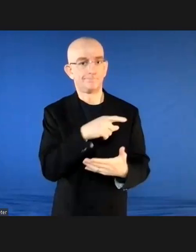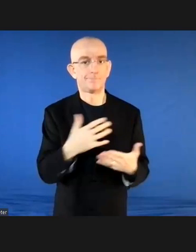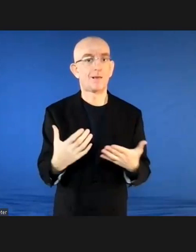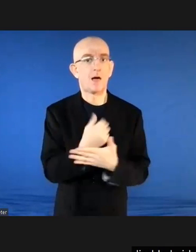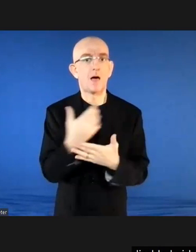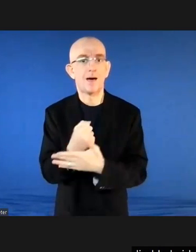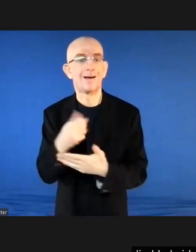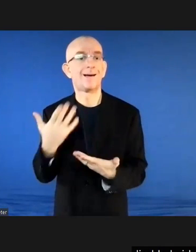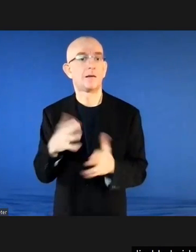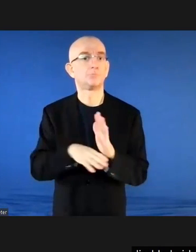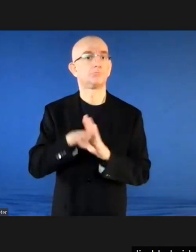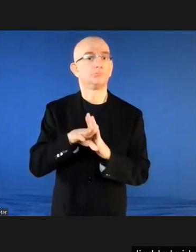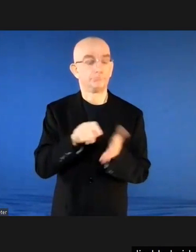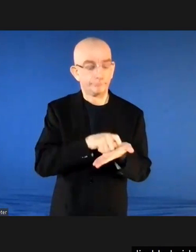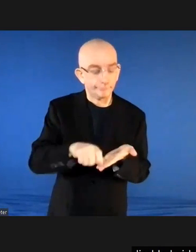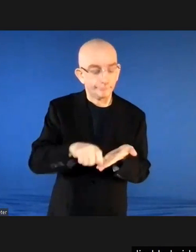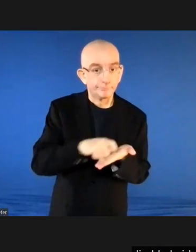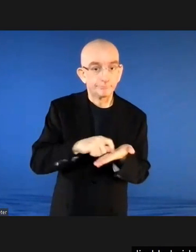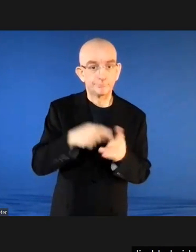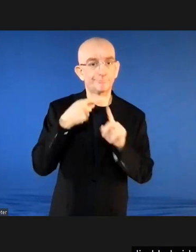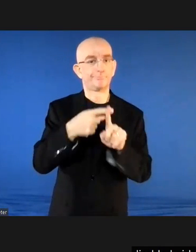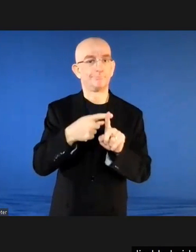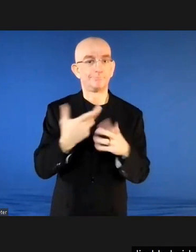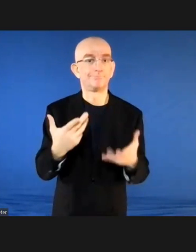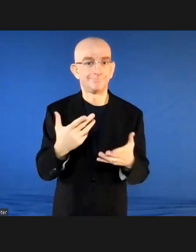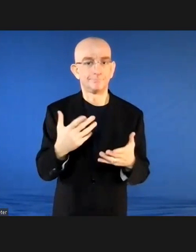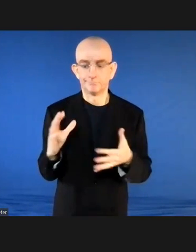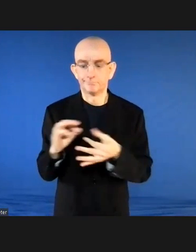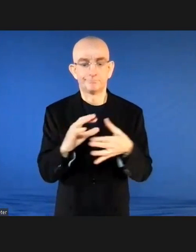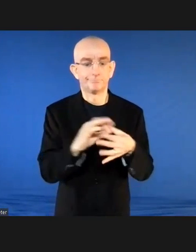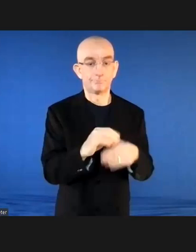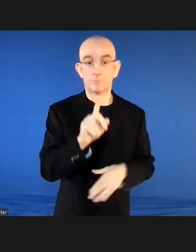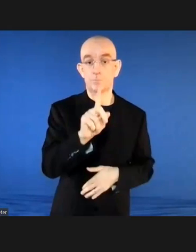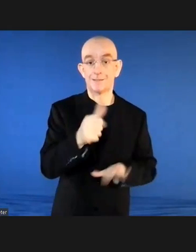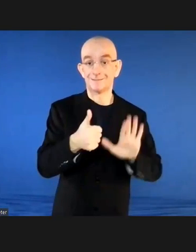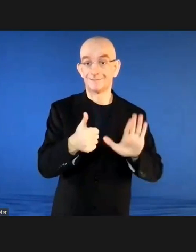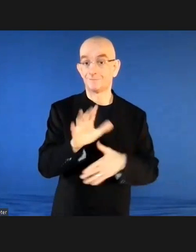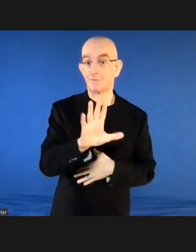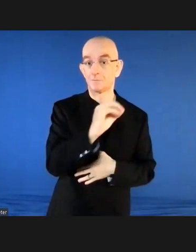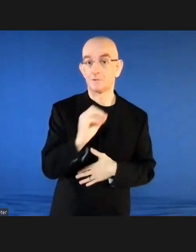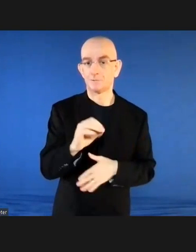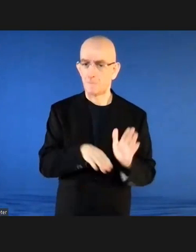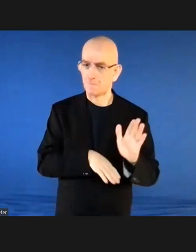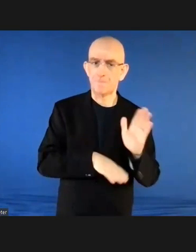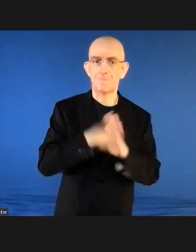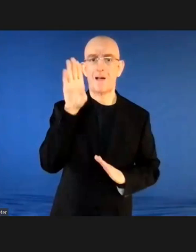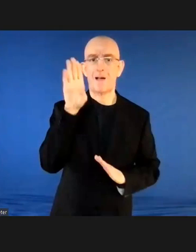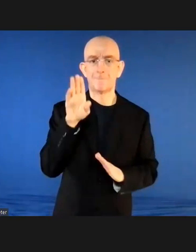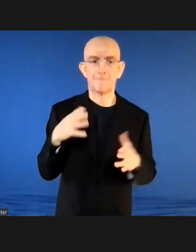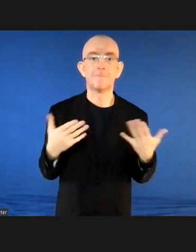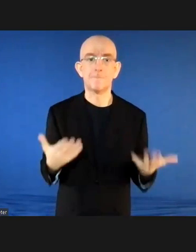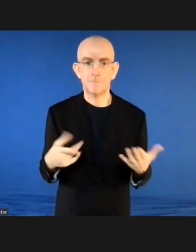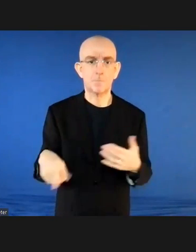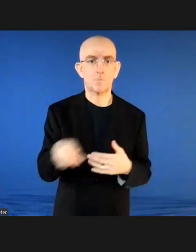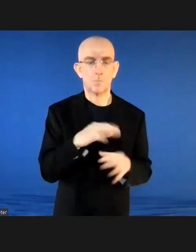that's really great to hear. But we're also supporting governments to take action. So, for example, the